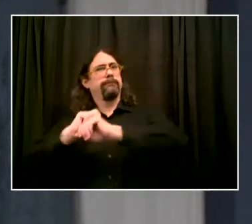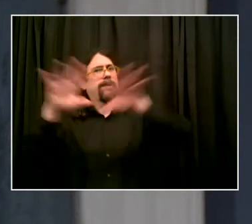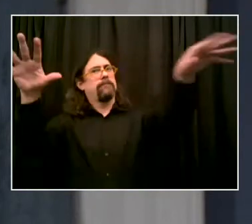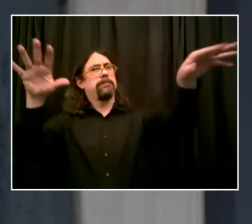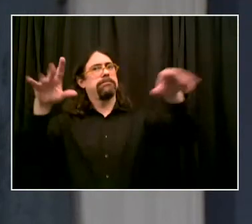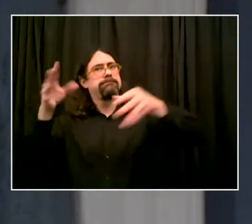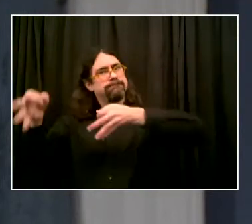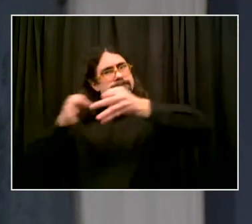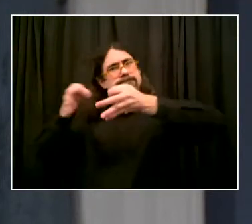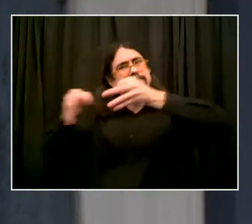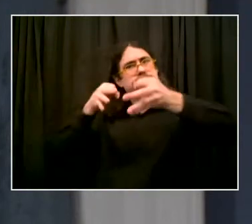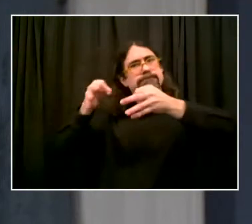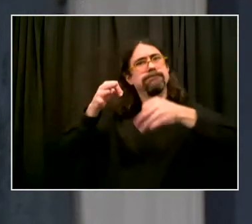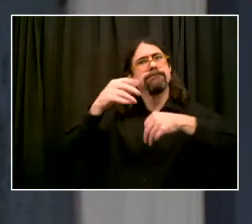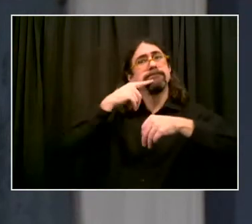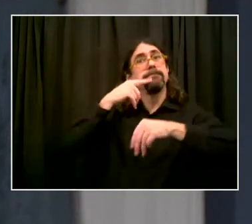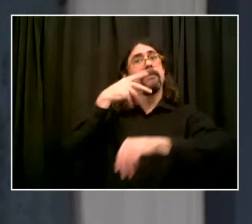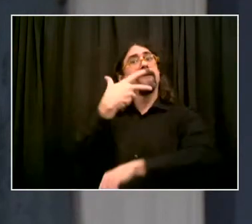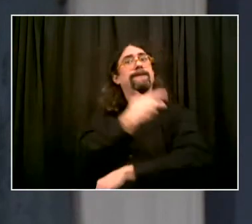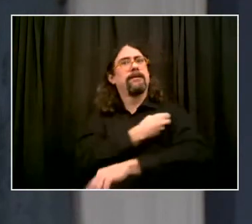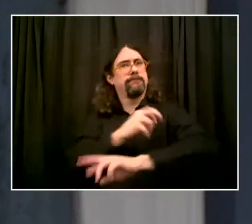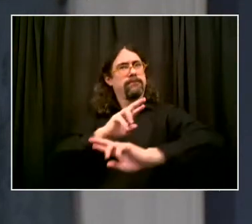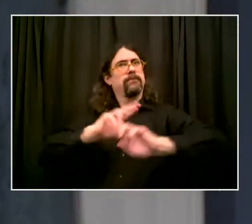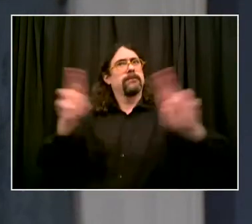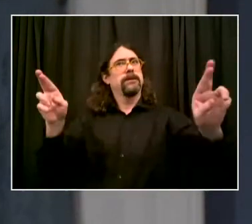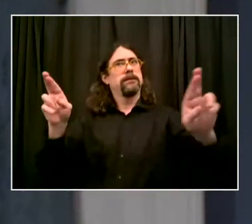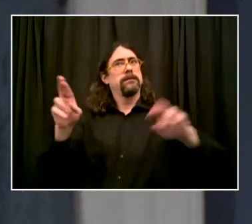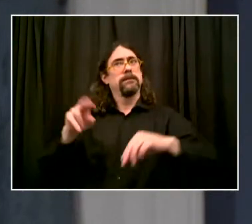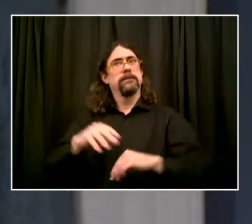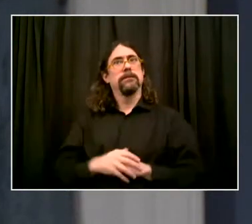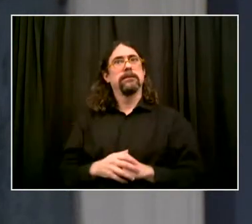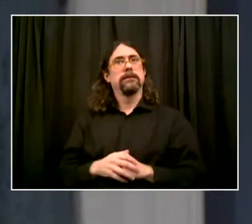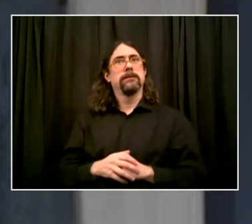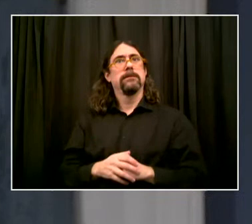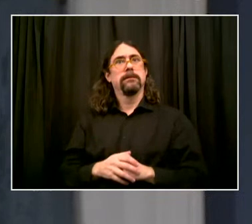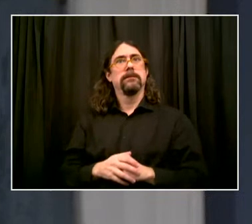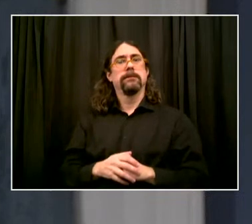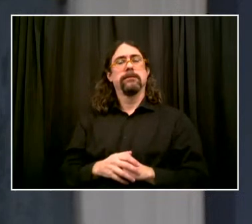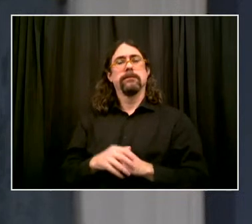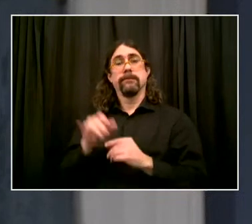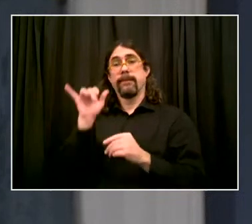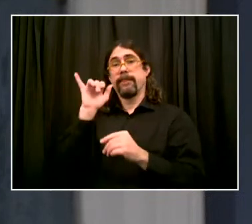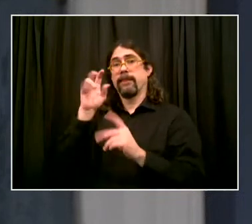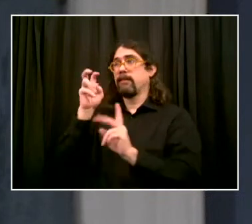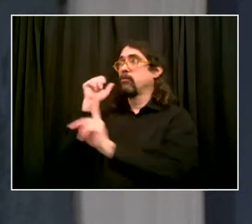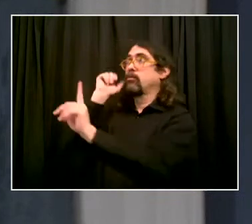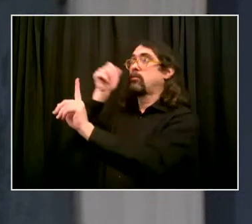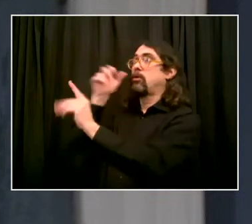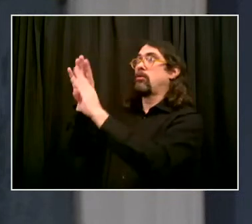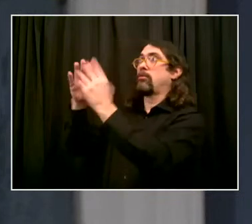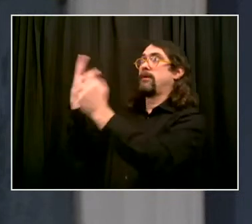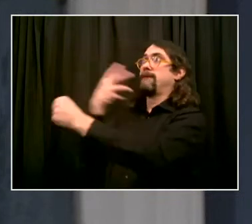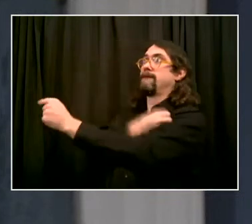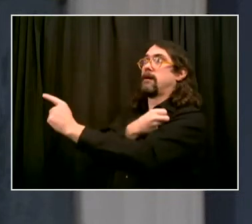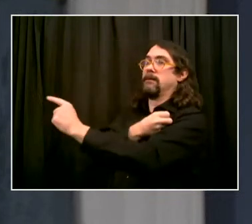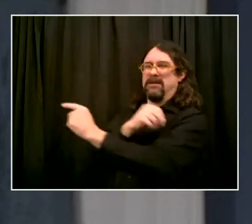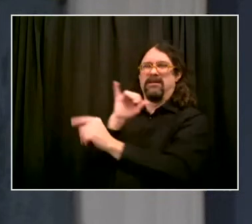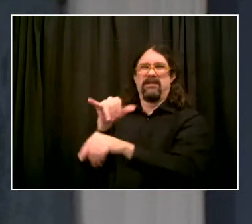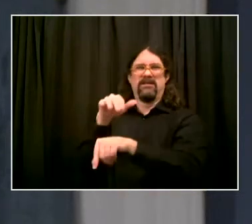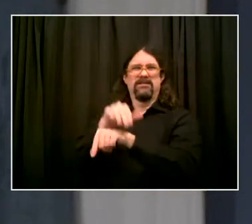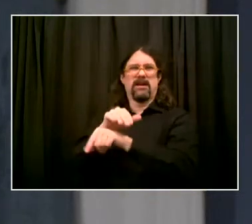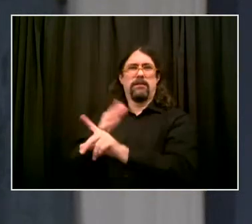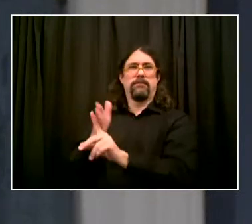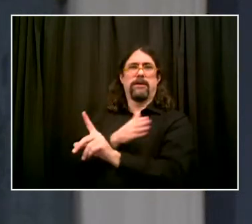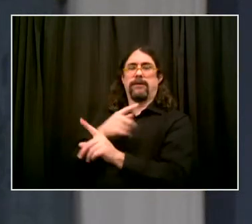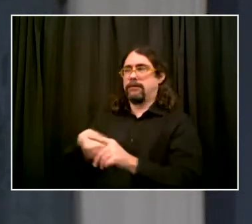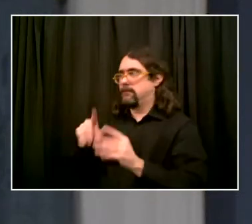Kenner is a longtime leader and someone who knows her neighbors and how to get them connected. She told me she started to receive calls